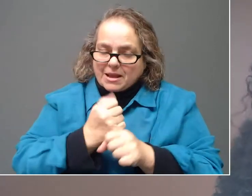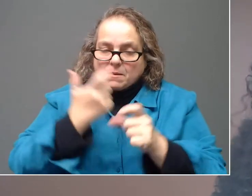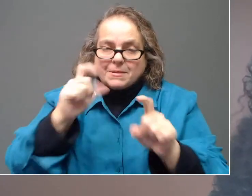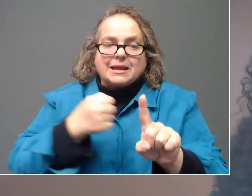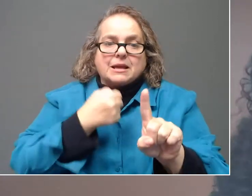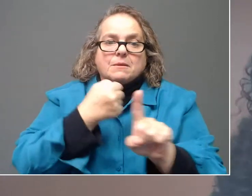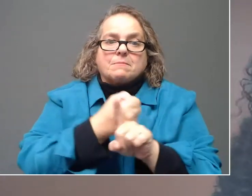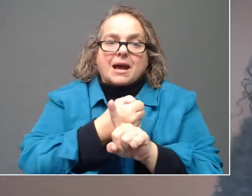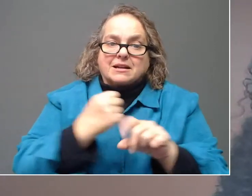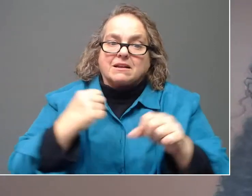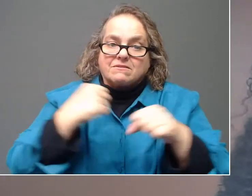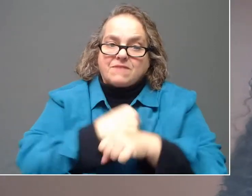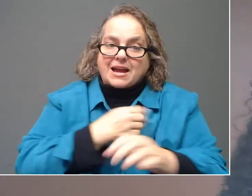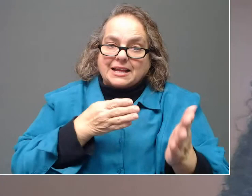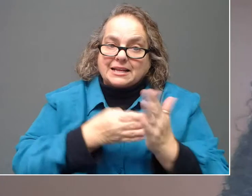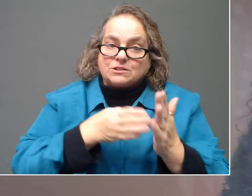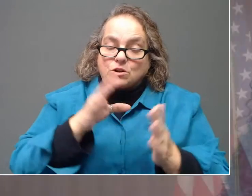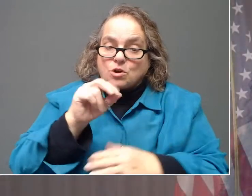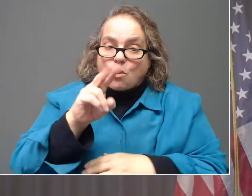to continue that.